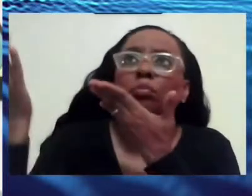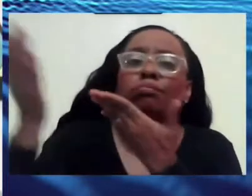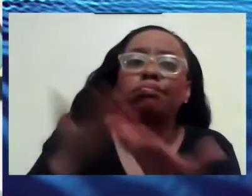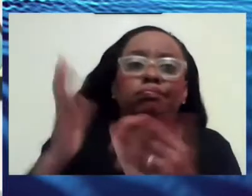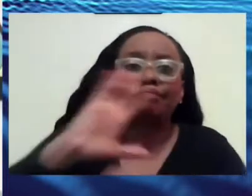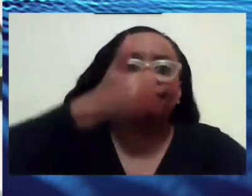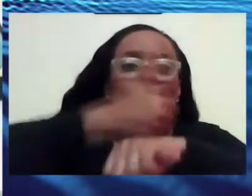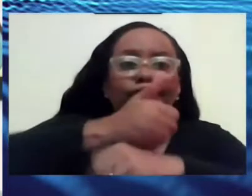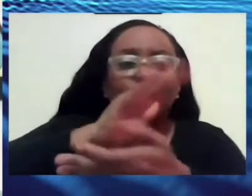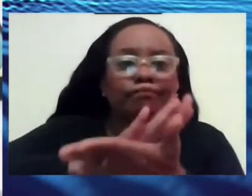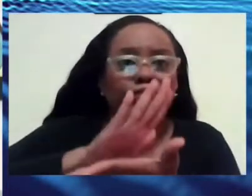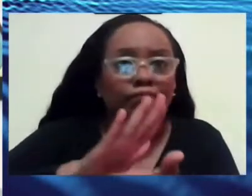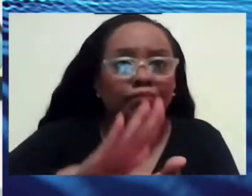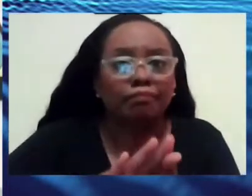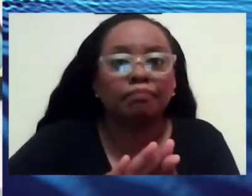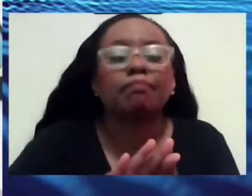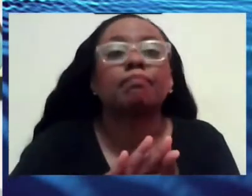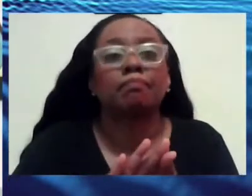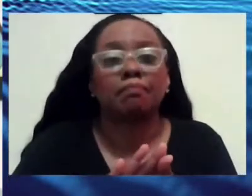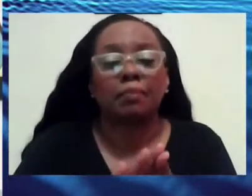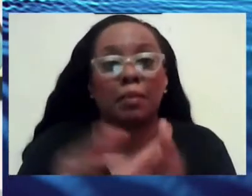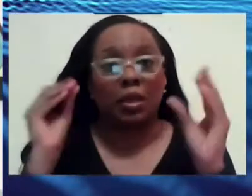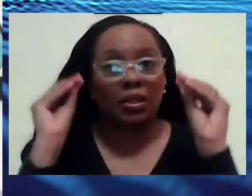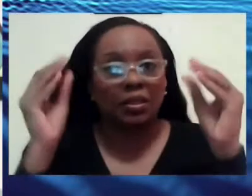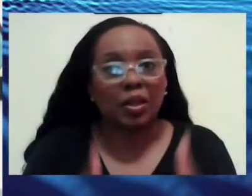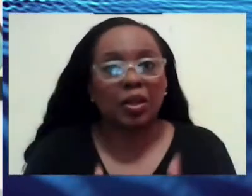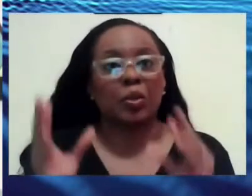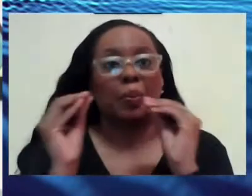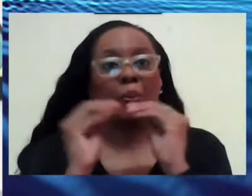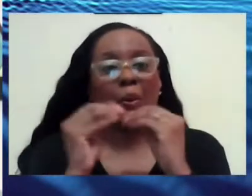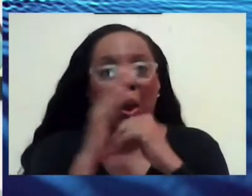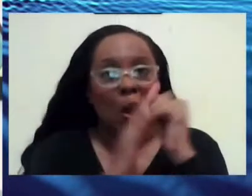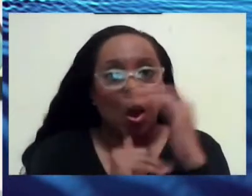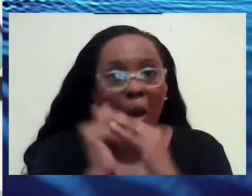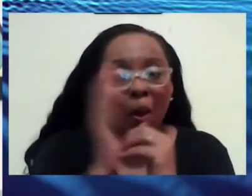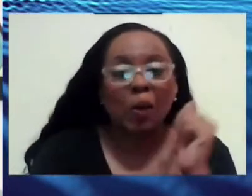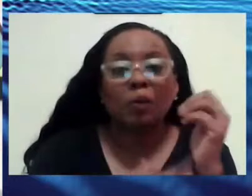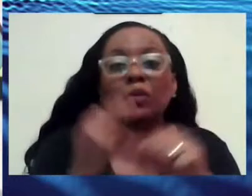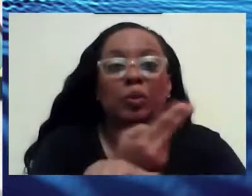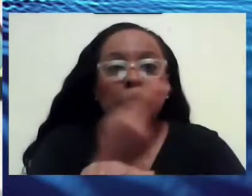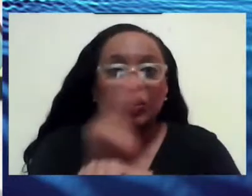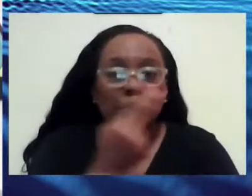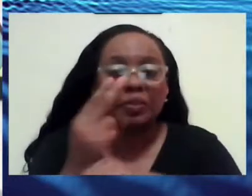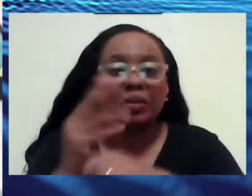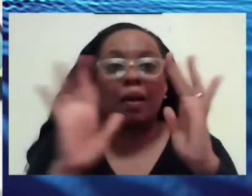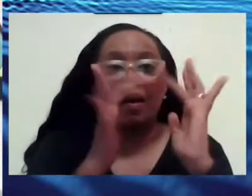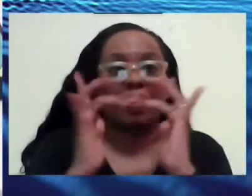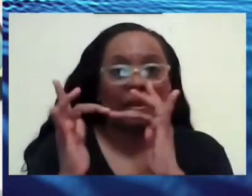we're also able to make sure that teachers are comfortable using the online platform.